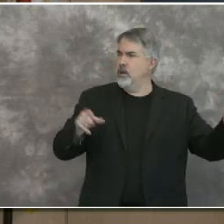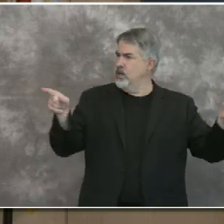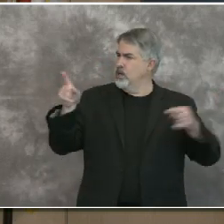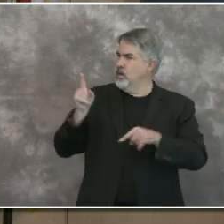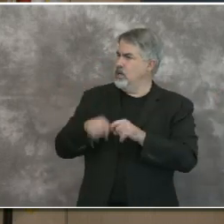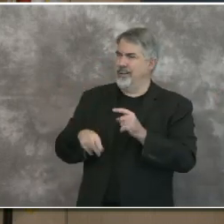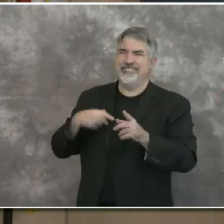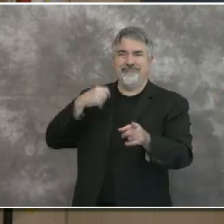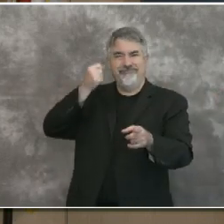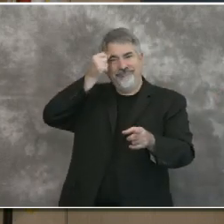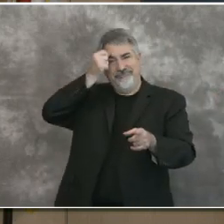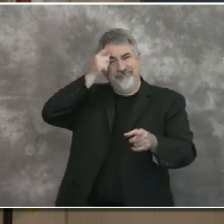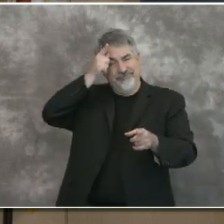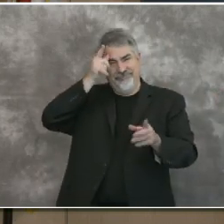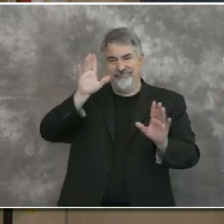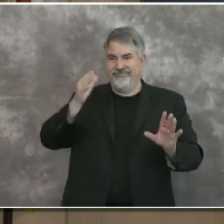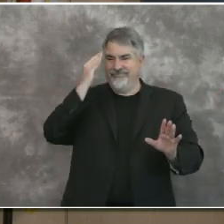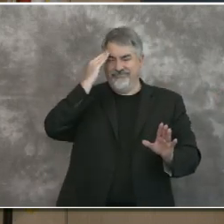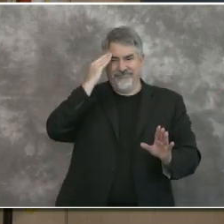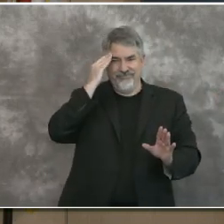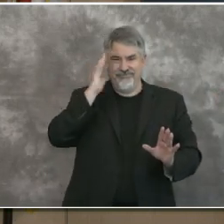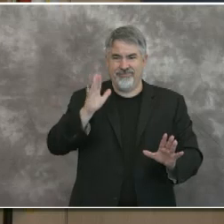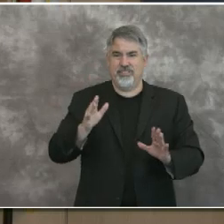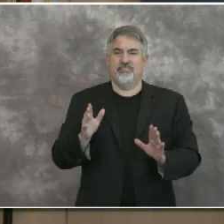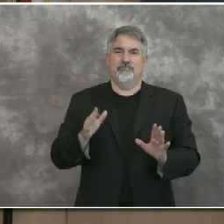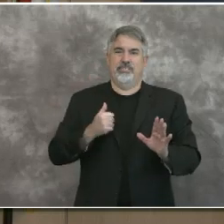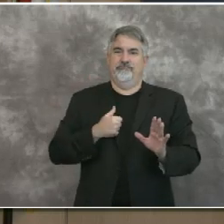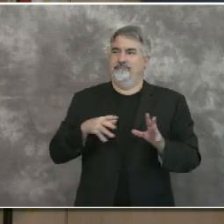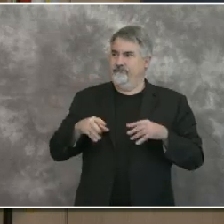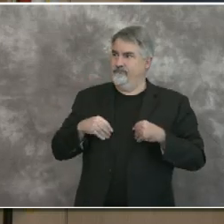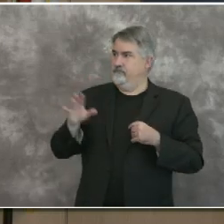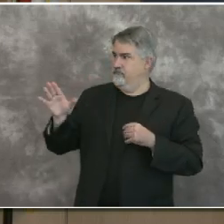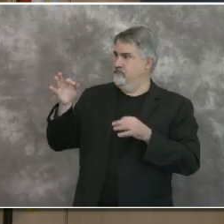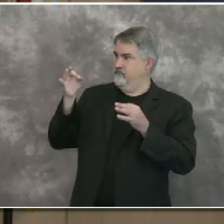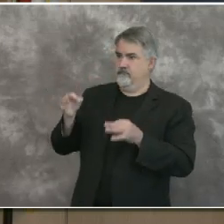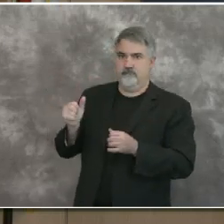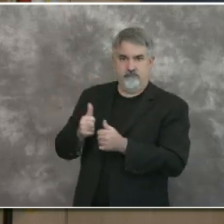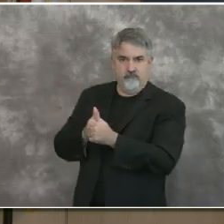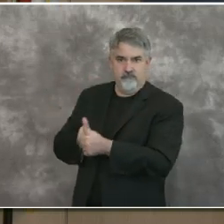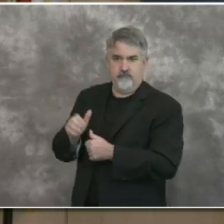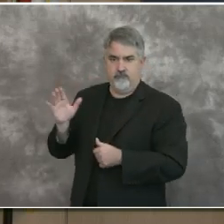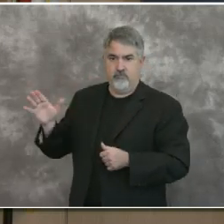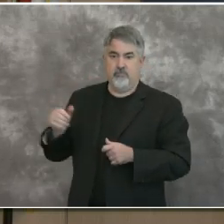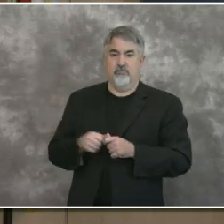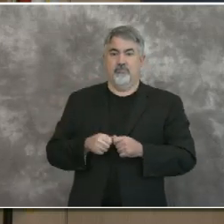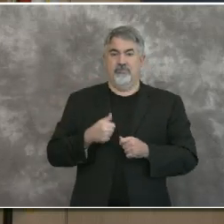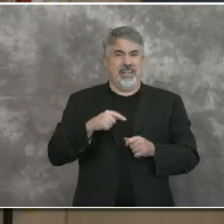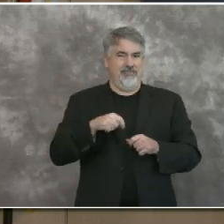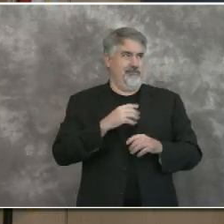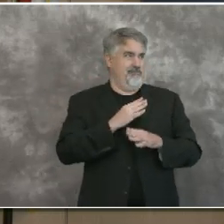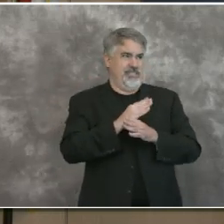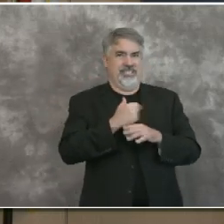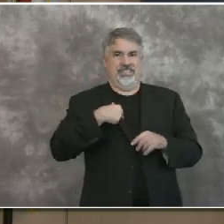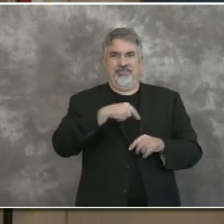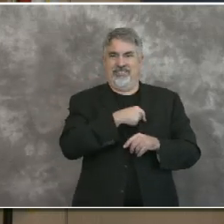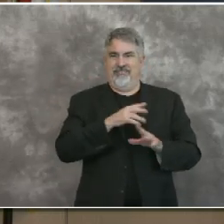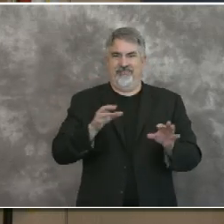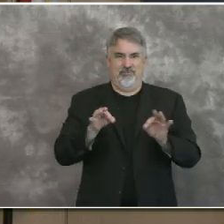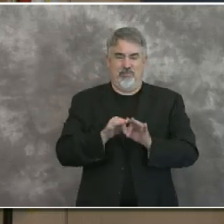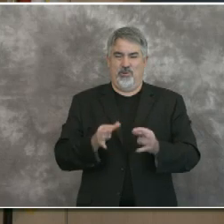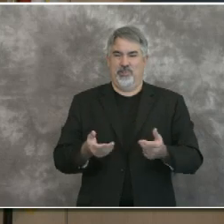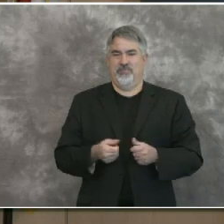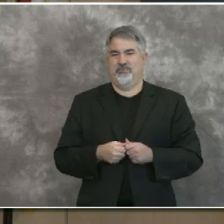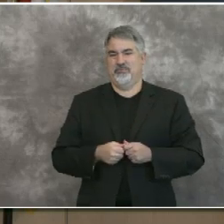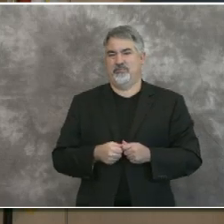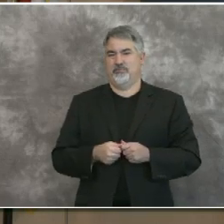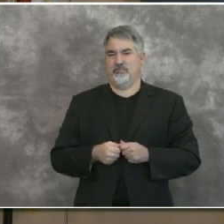of the public health orders that have been issued are out of a desire to protect life. And as we come out of them, it's out of a desire not only to